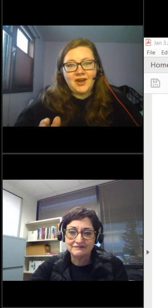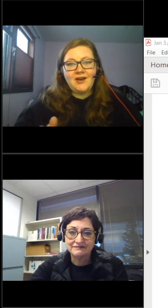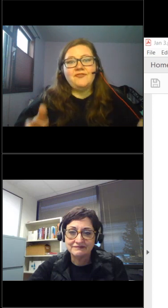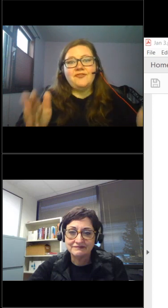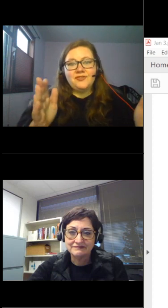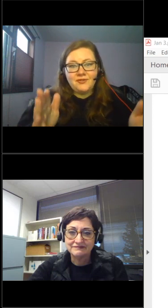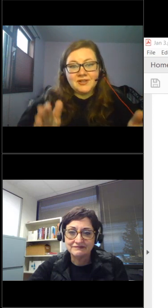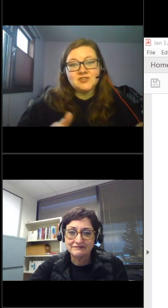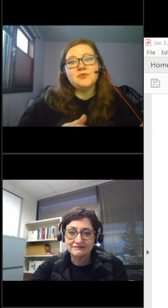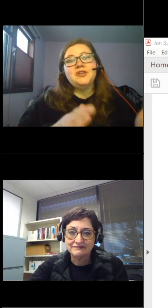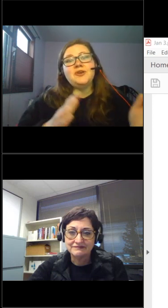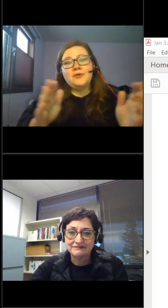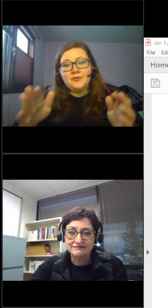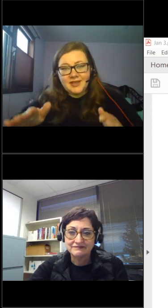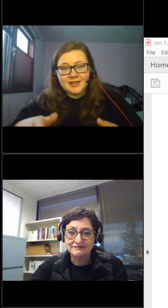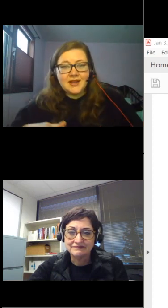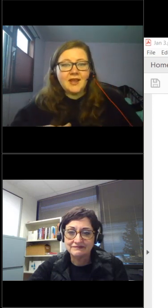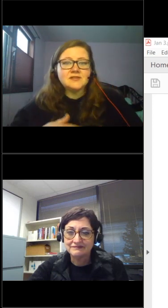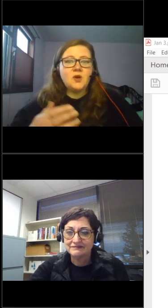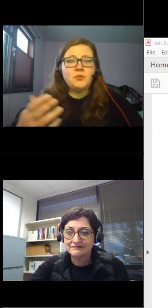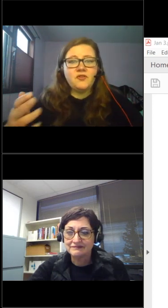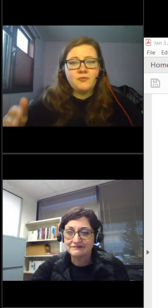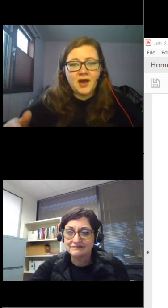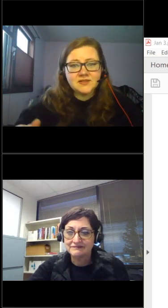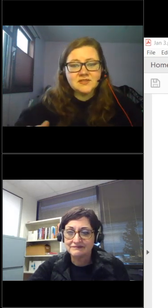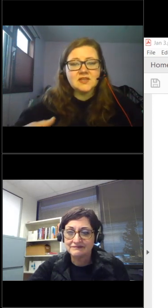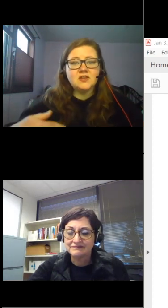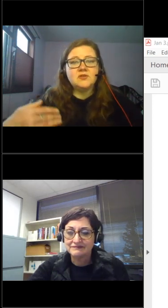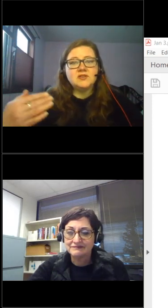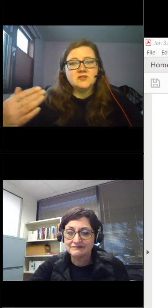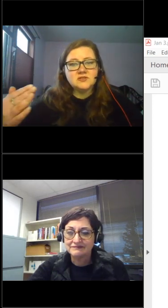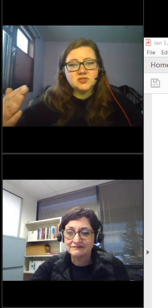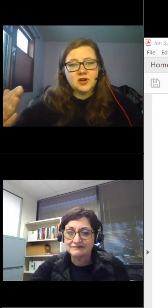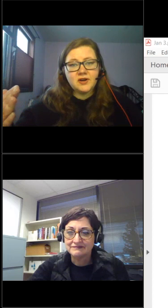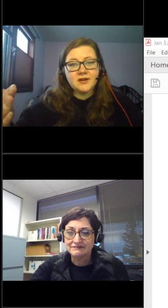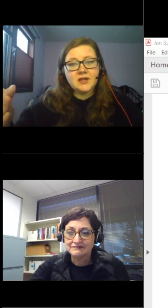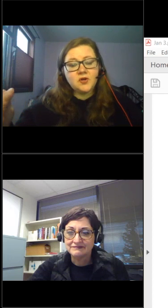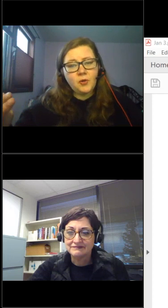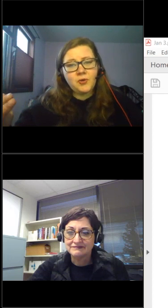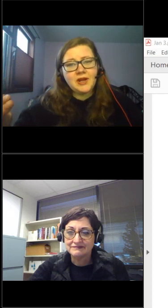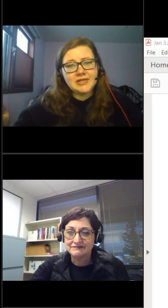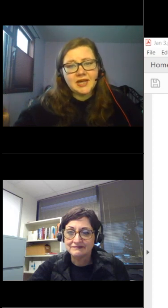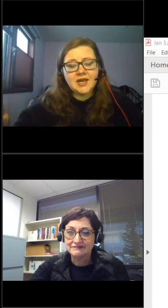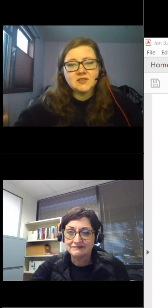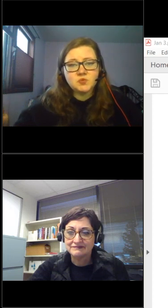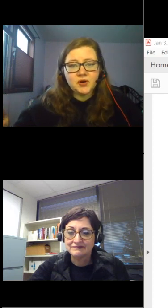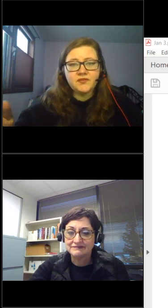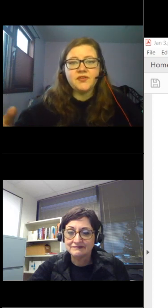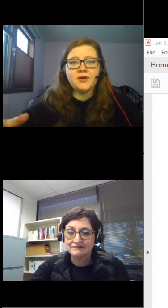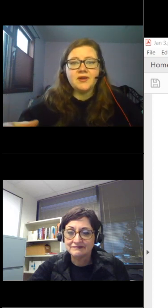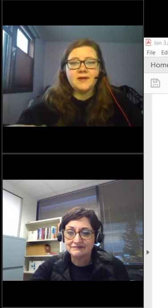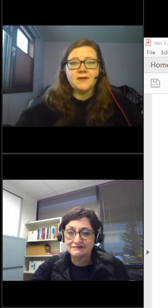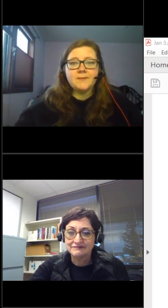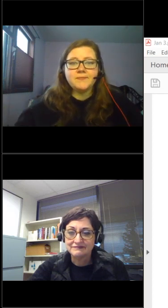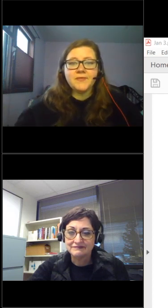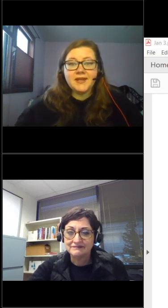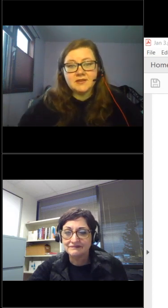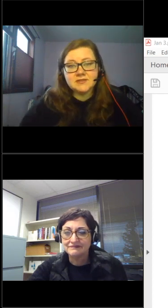you have, as you renew in the next couple of months, that you can start incorporating that as part of